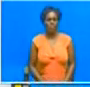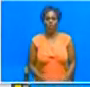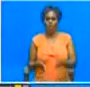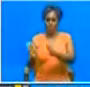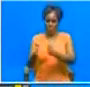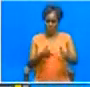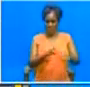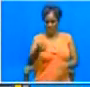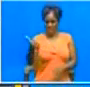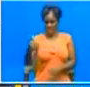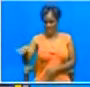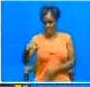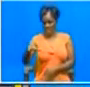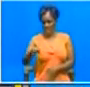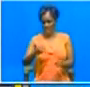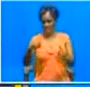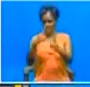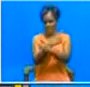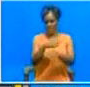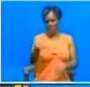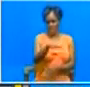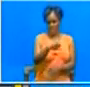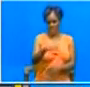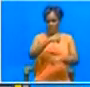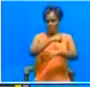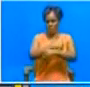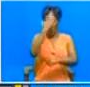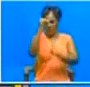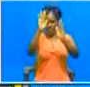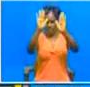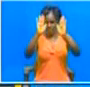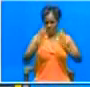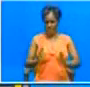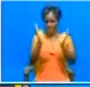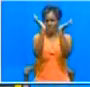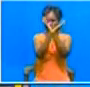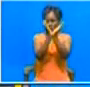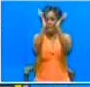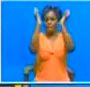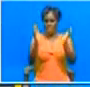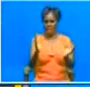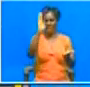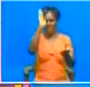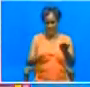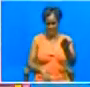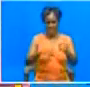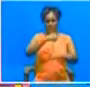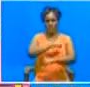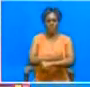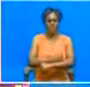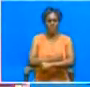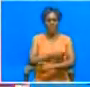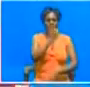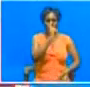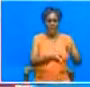Nafasi tafutiwe, pengine shule iwe kwa mahali lingine, maana umuhimu wa stadium ni kubwa zaidi hata kuliko hiyo shule. Our